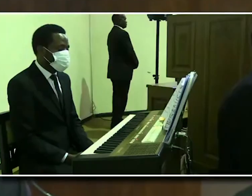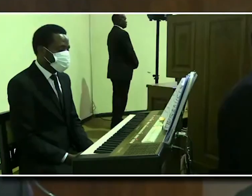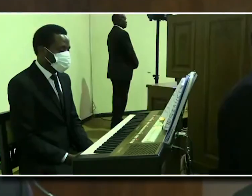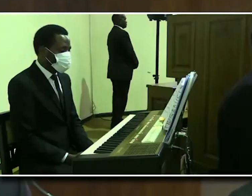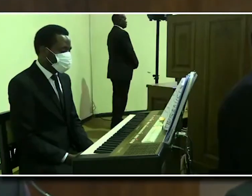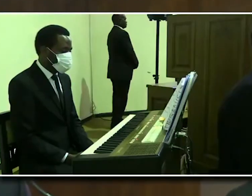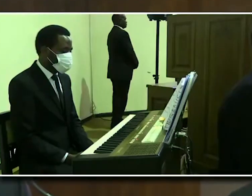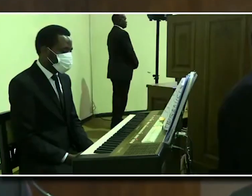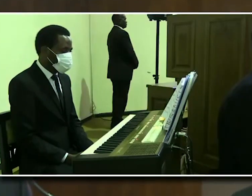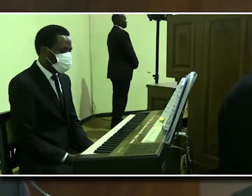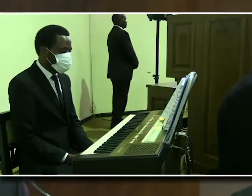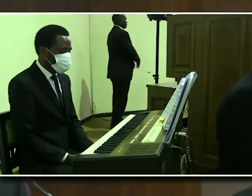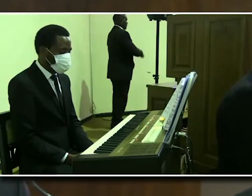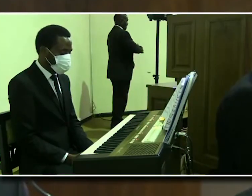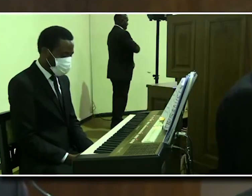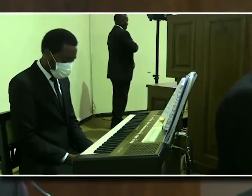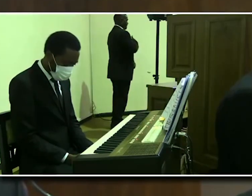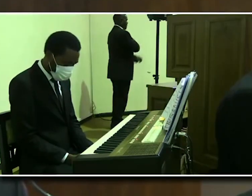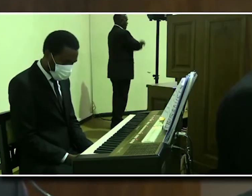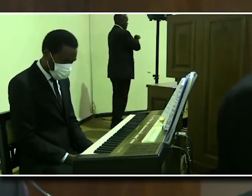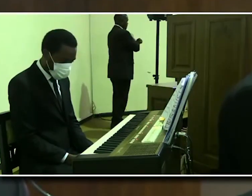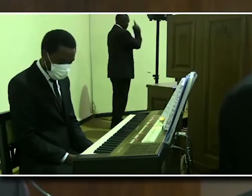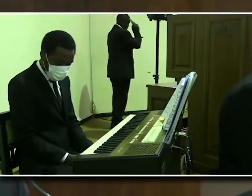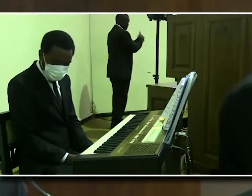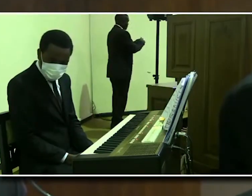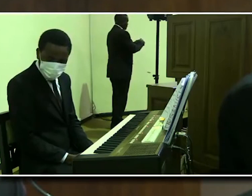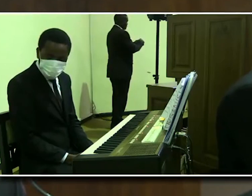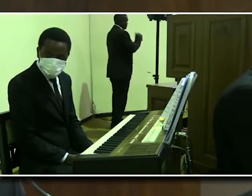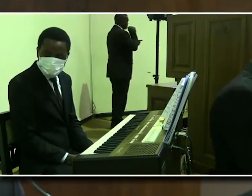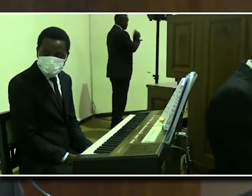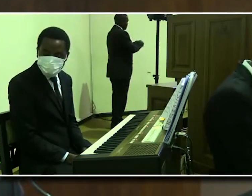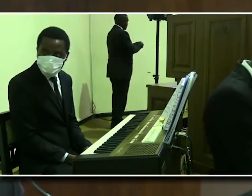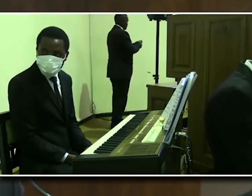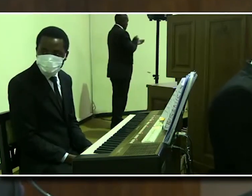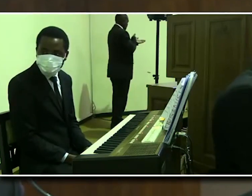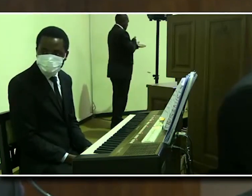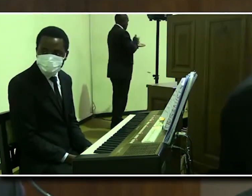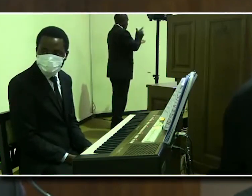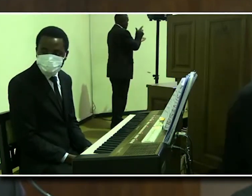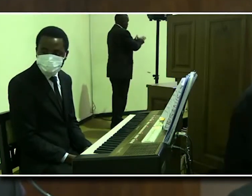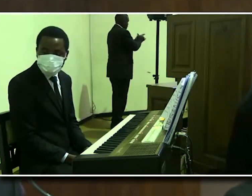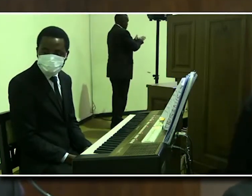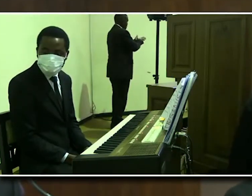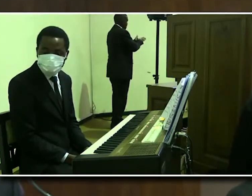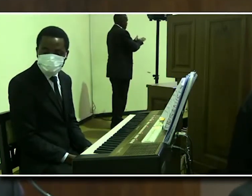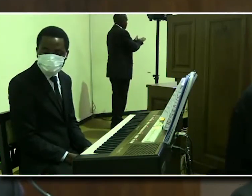My dear brothers and sisters here at Lusaka Central Congregation and all the connected